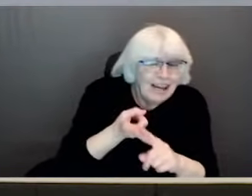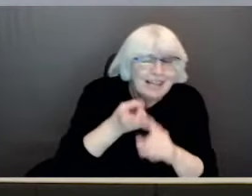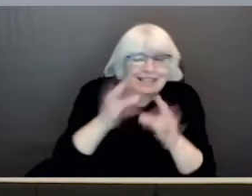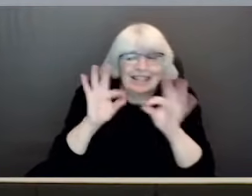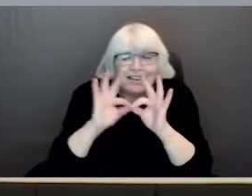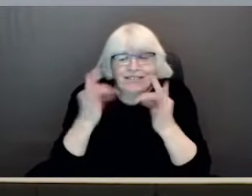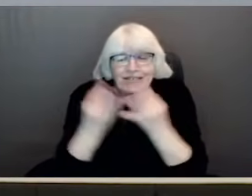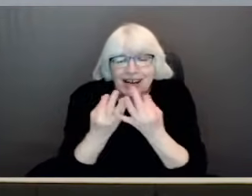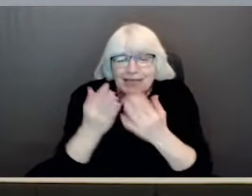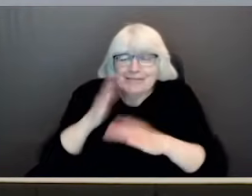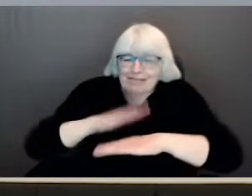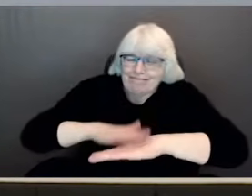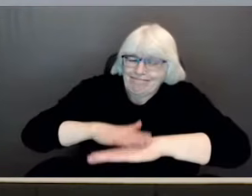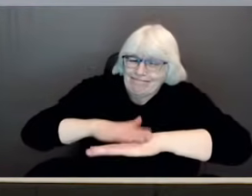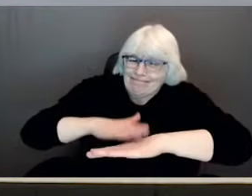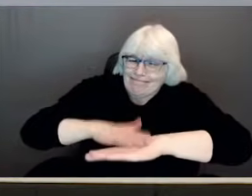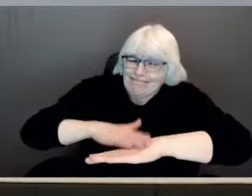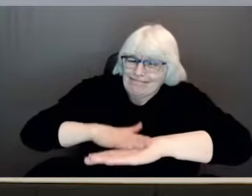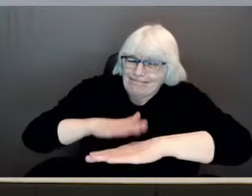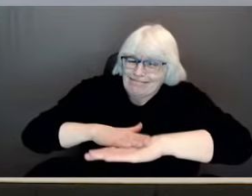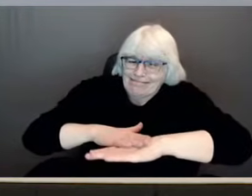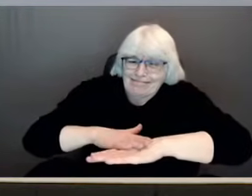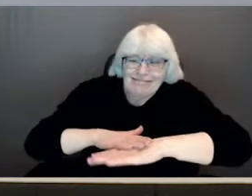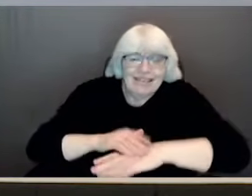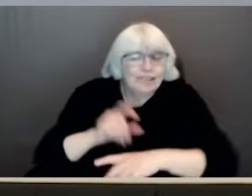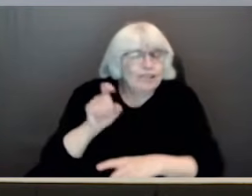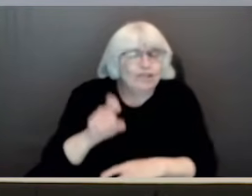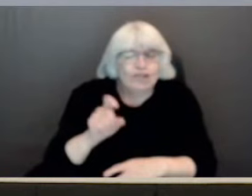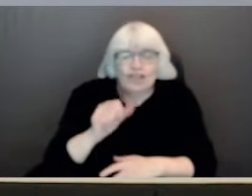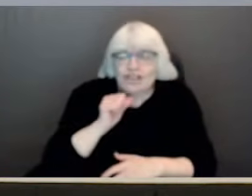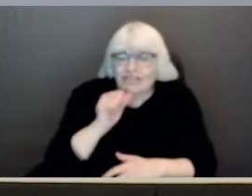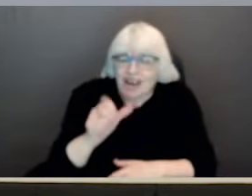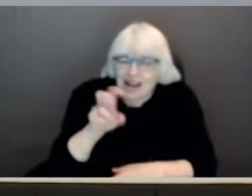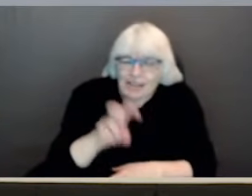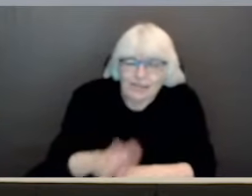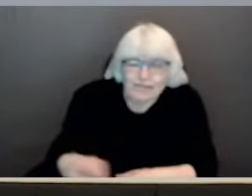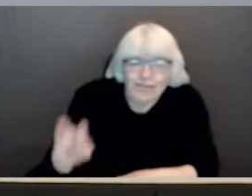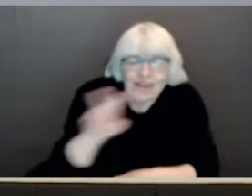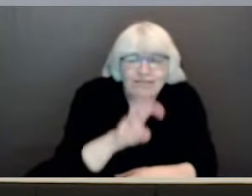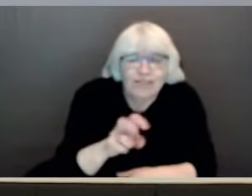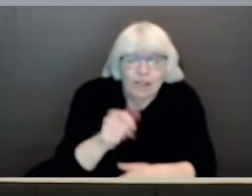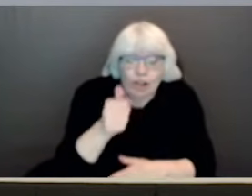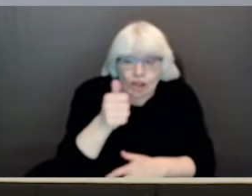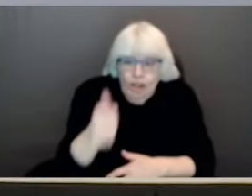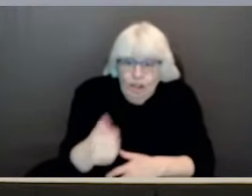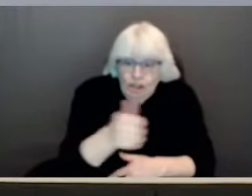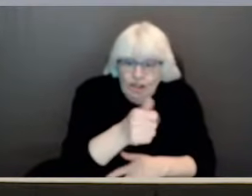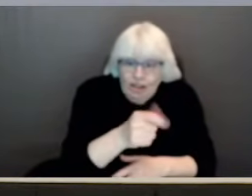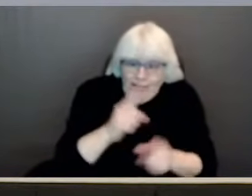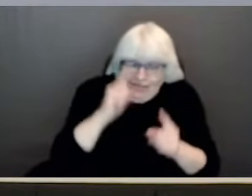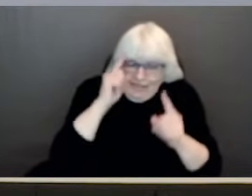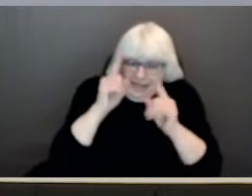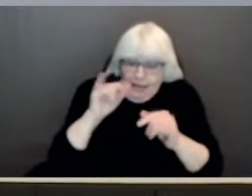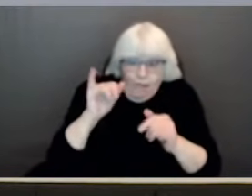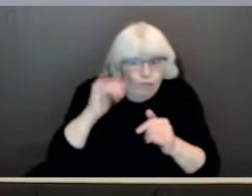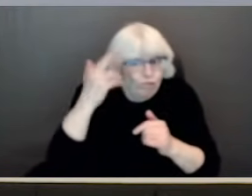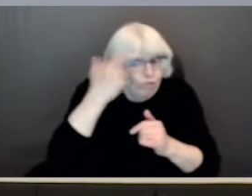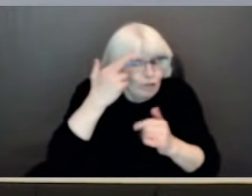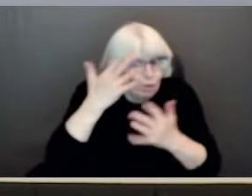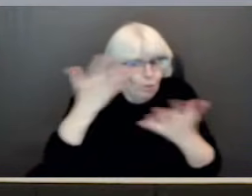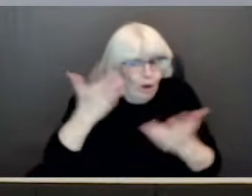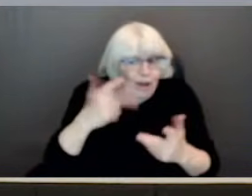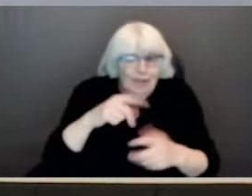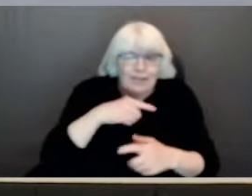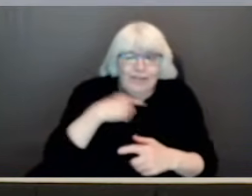individual level of risk. Our health status and that of others, our vaccine status and that of others, the types of activities